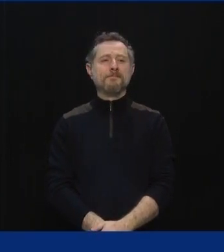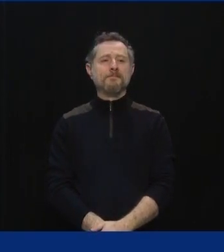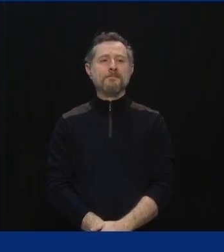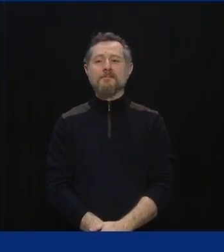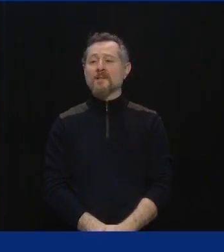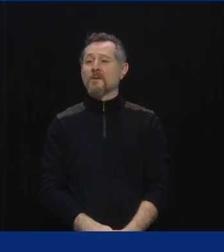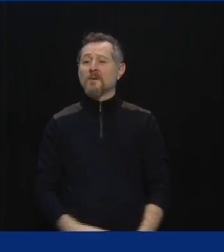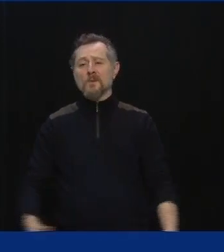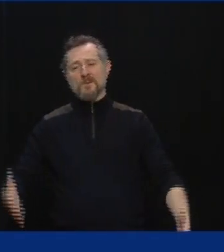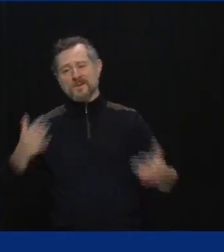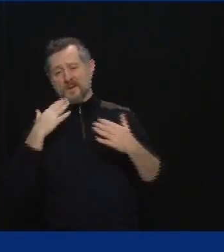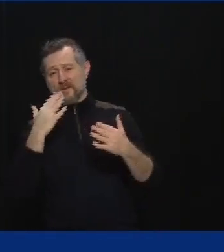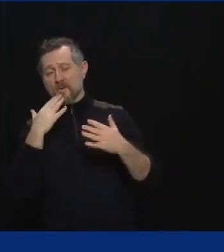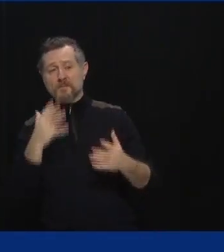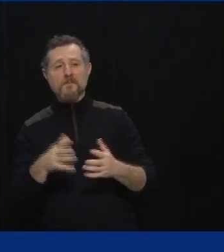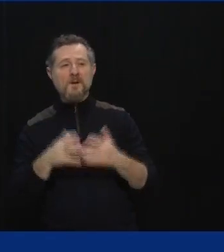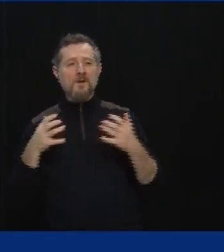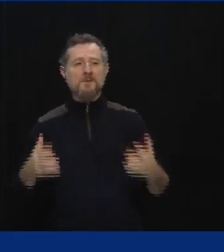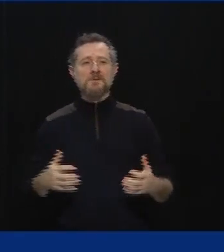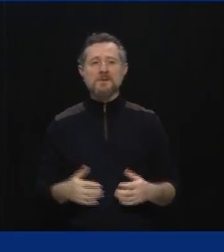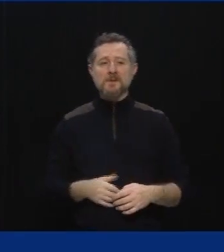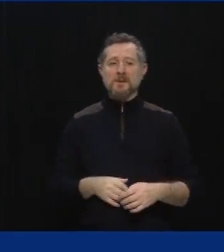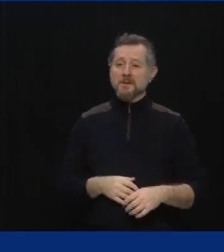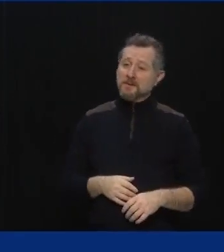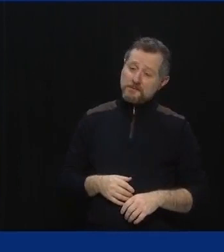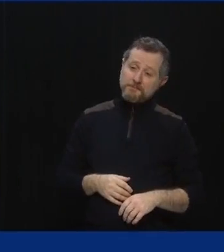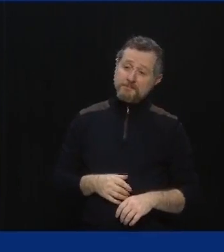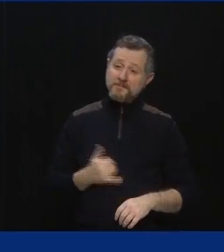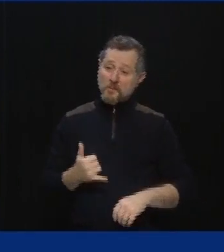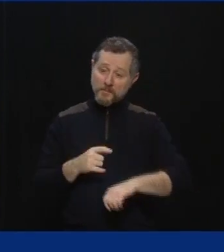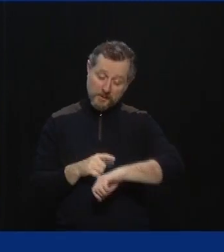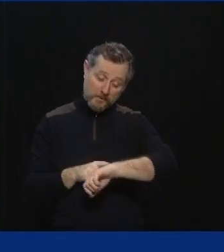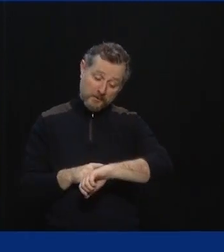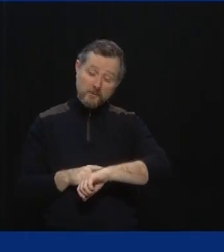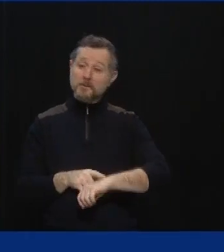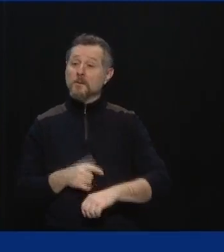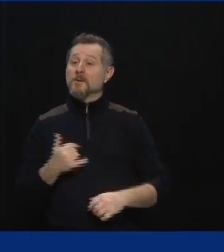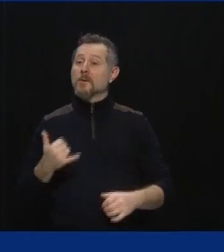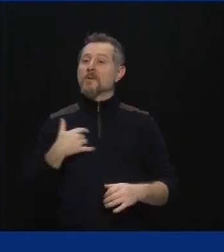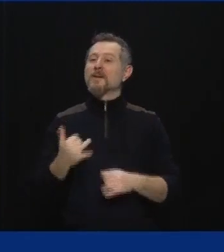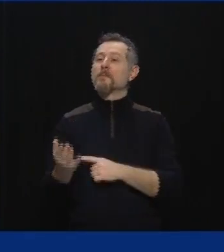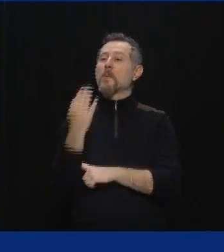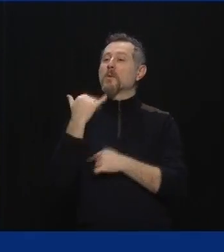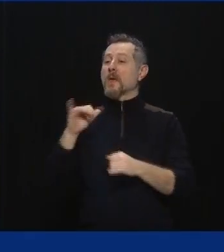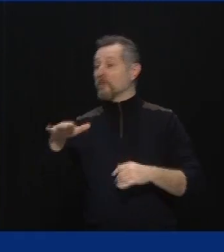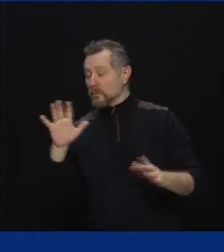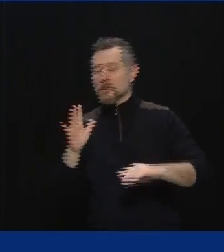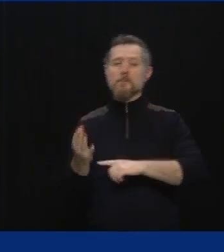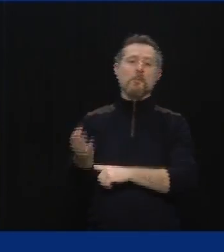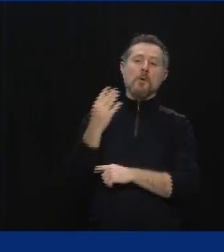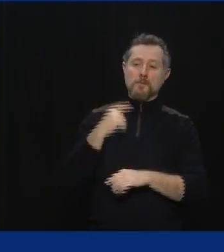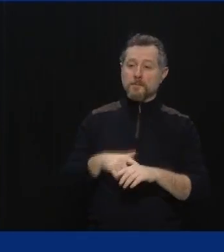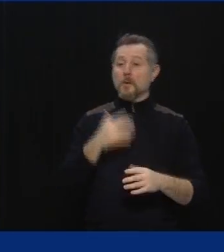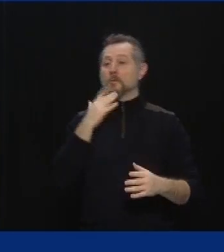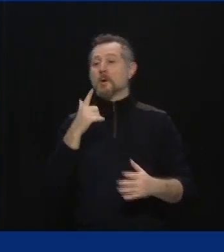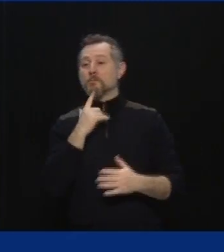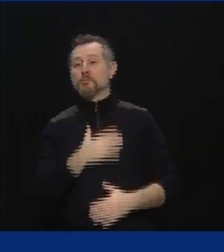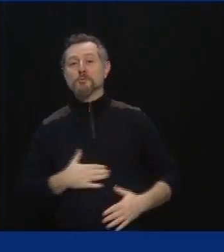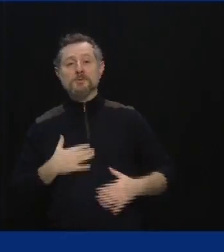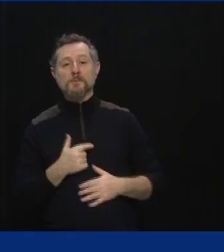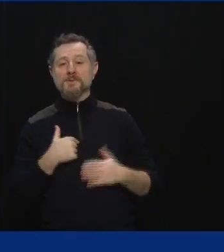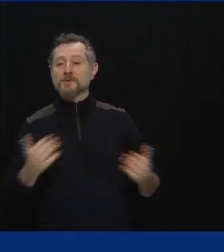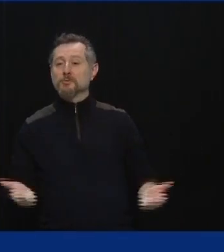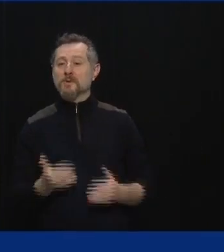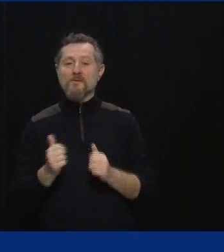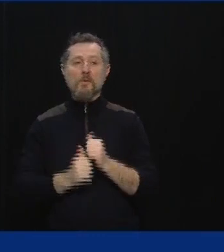Thank you very much, Gerard. Good. Is it afternoon? No, it's still morning. Good morning, everyone, and it's a pleasure to be here, and it's certainly a pleasure to be with all of